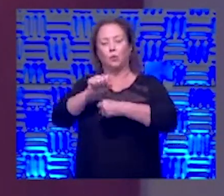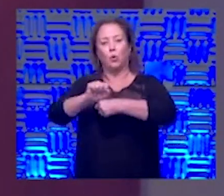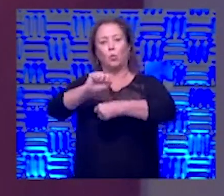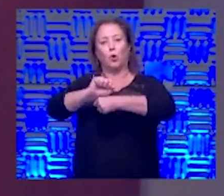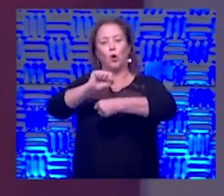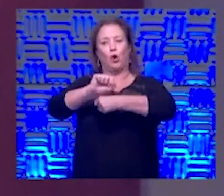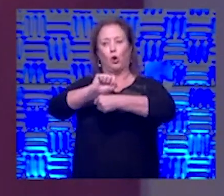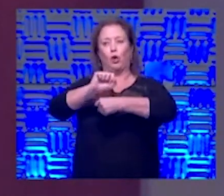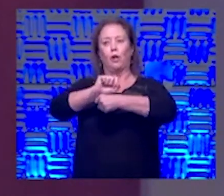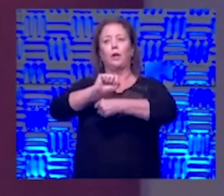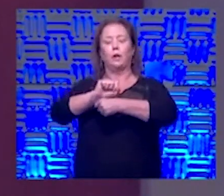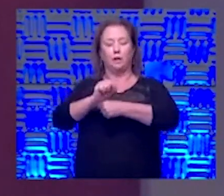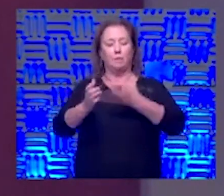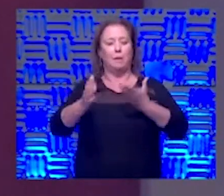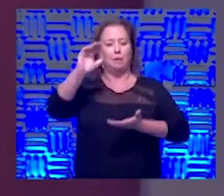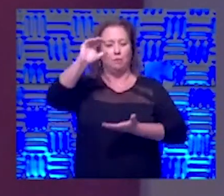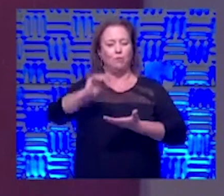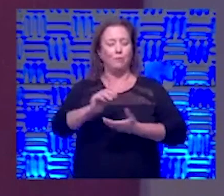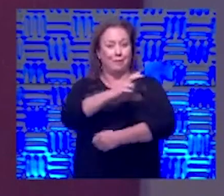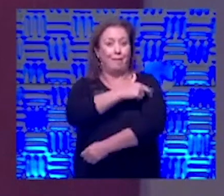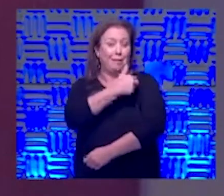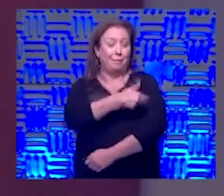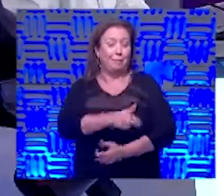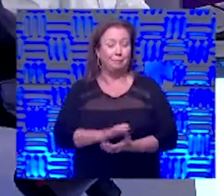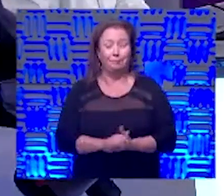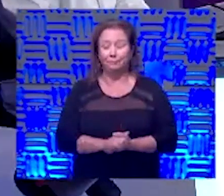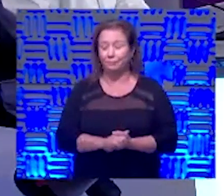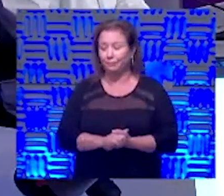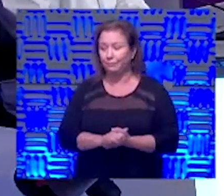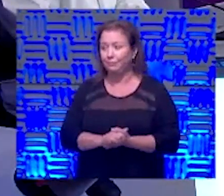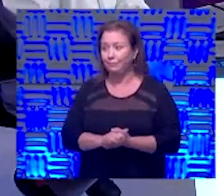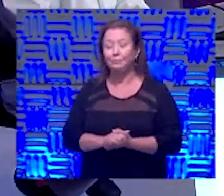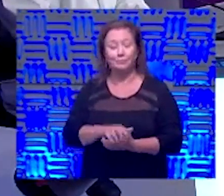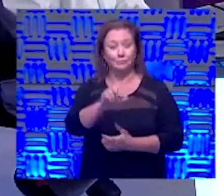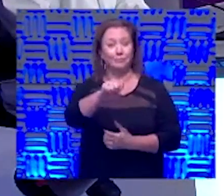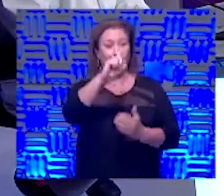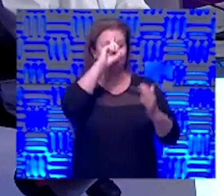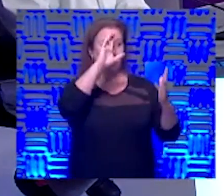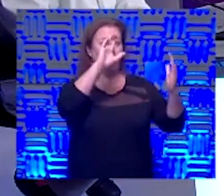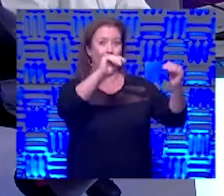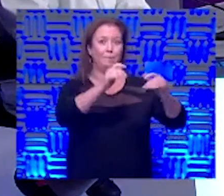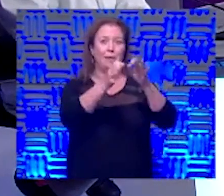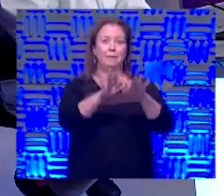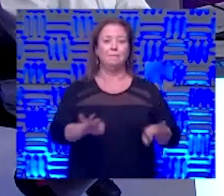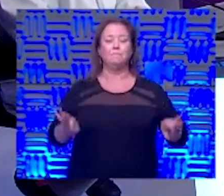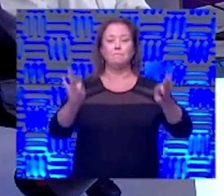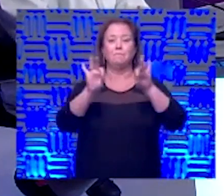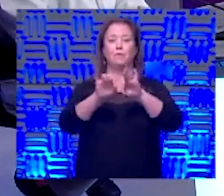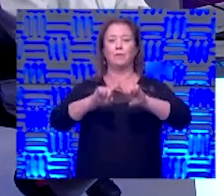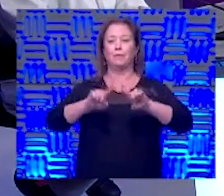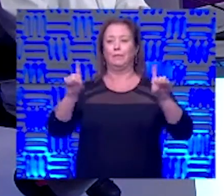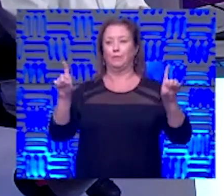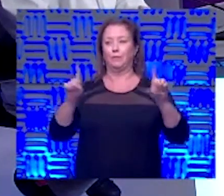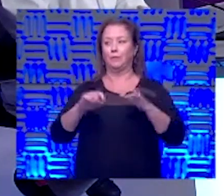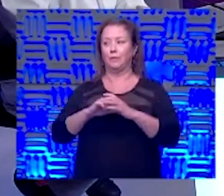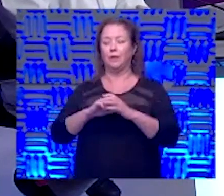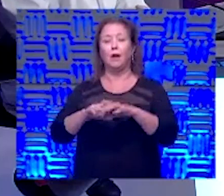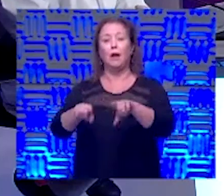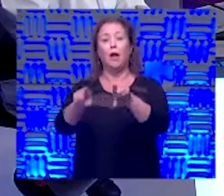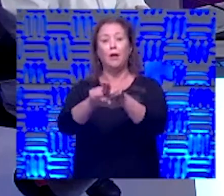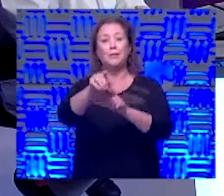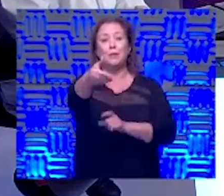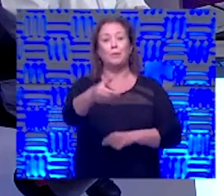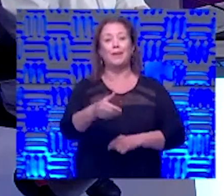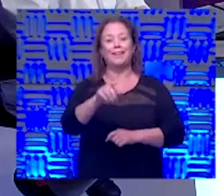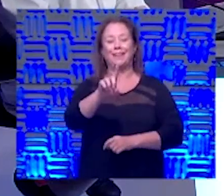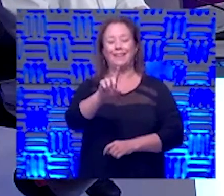happening might be reduced in the hospital. Yeah, we're pretty hopeful that will be an important difference. Yeah, absolutely. I also want to welcome